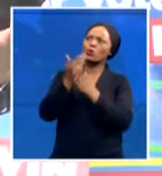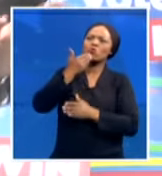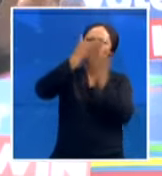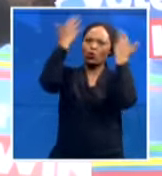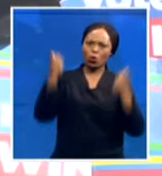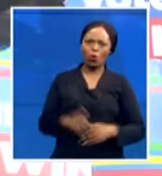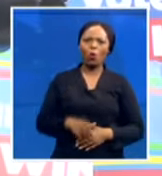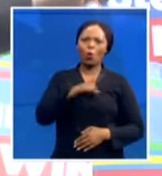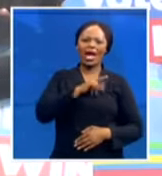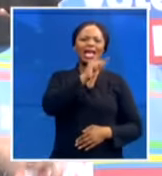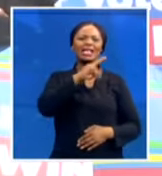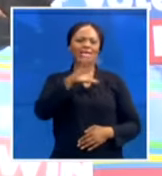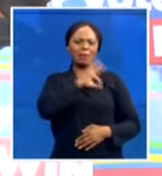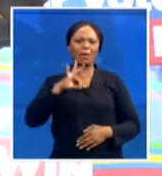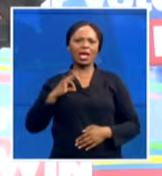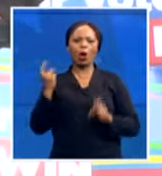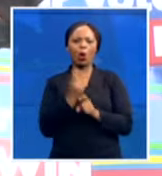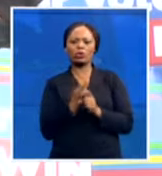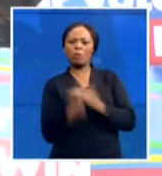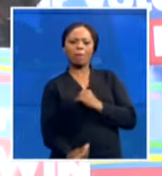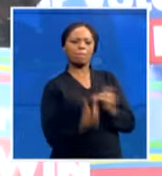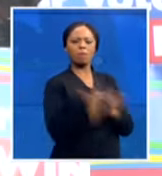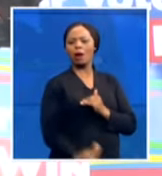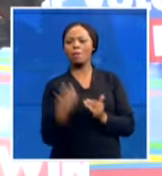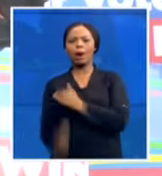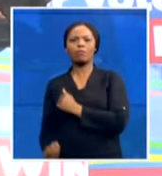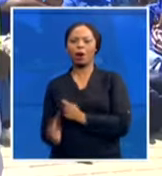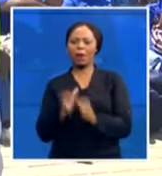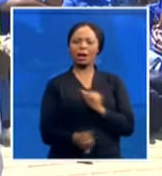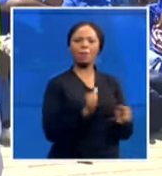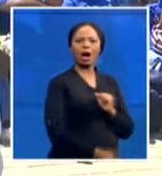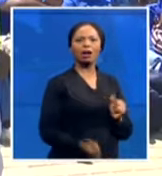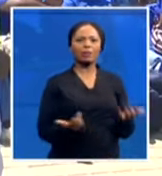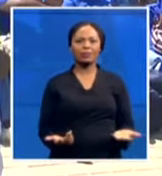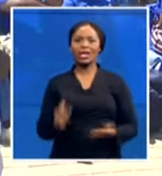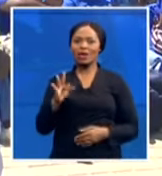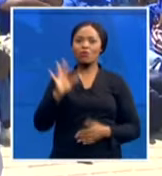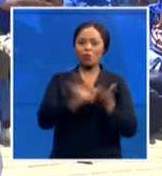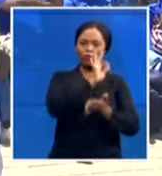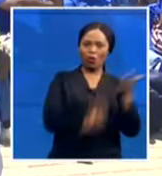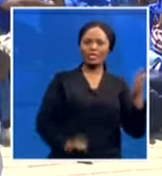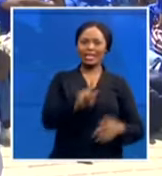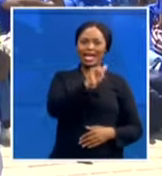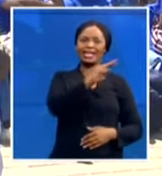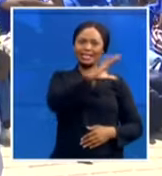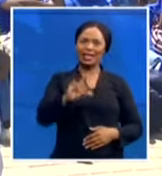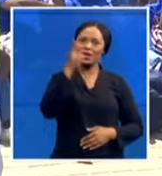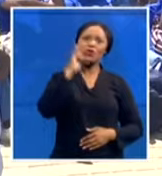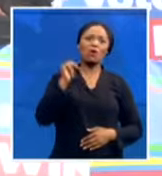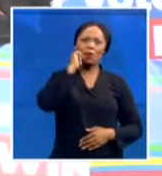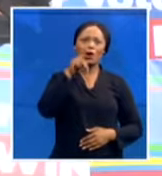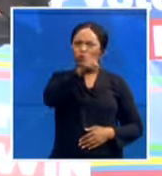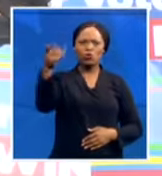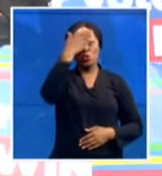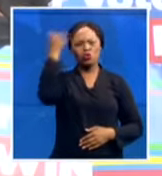fact, if you vote for the ANC on the 1st of November, you don't even know who you're voting for. Because the ANC